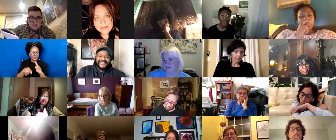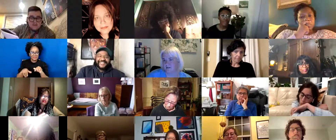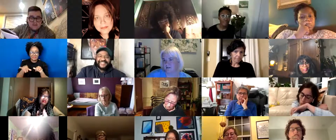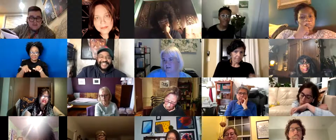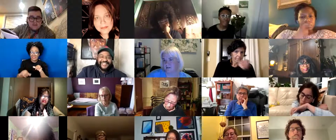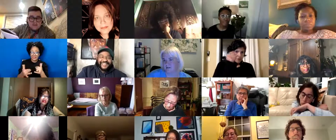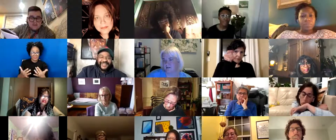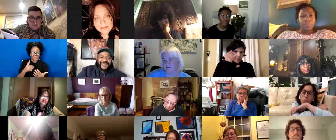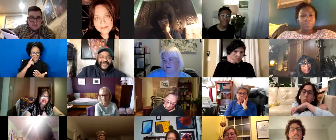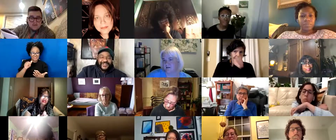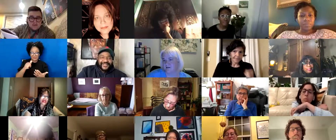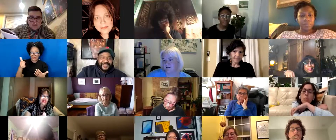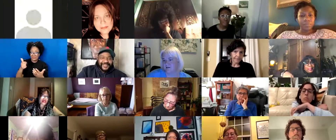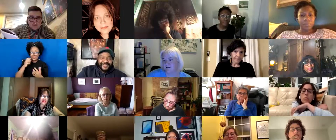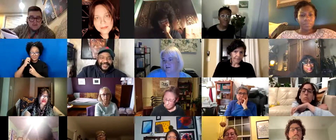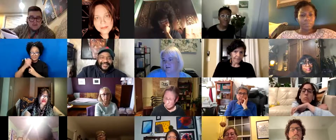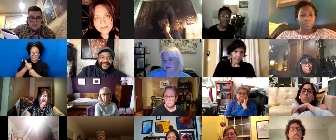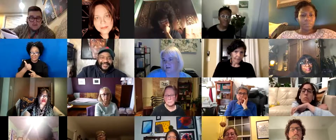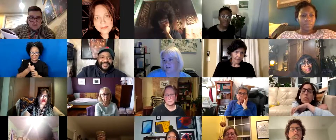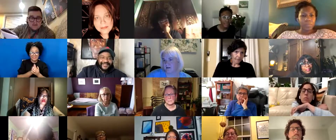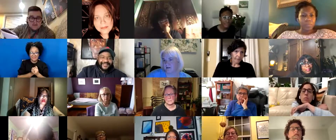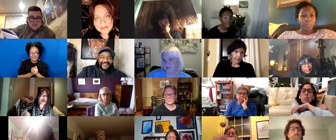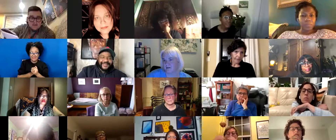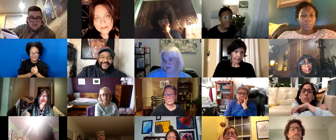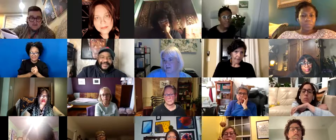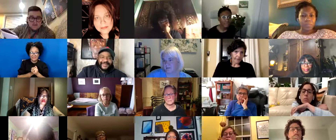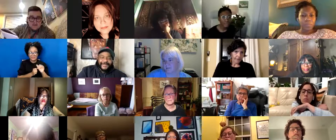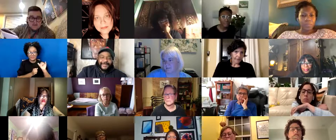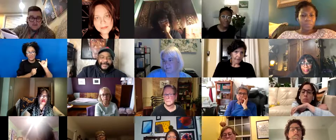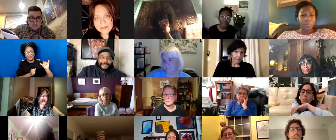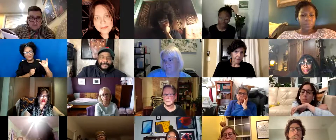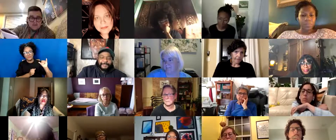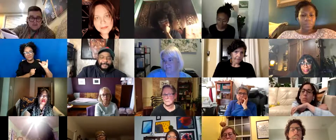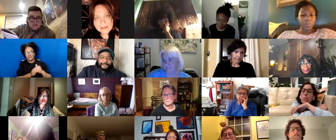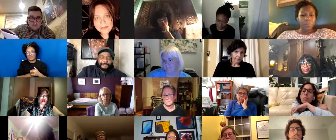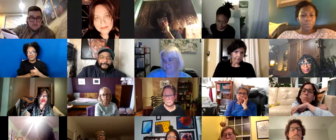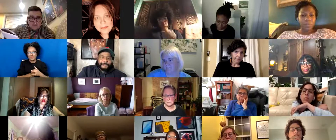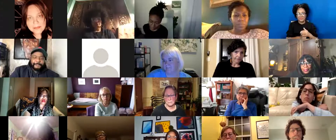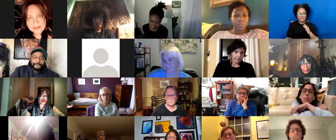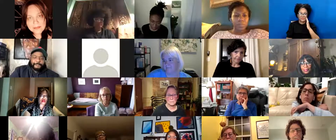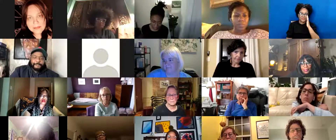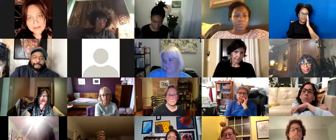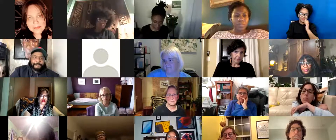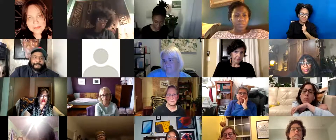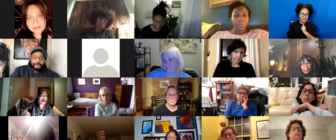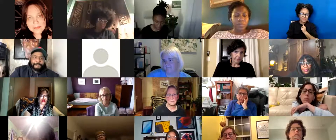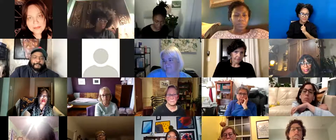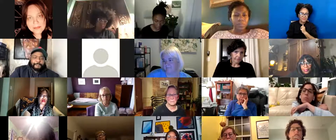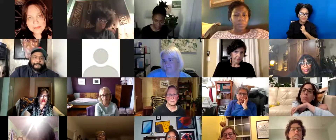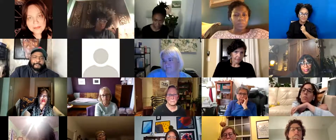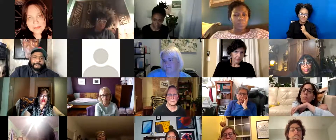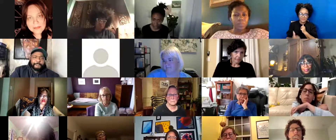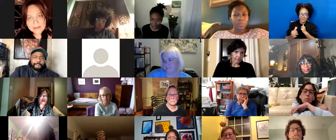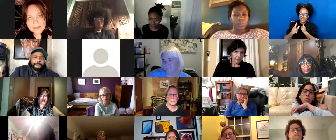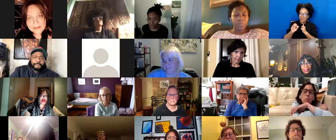All right, Lori? Why? Because we're getting it ready for you. There's no power, no